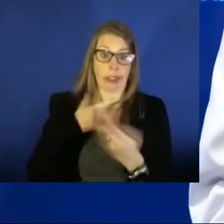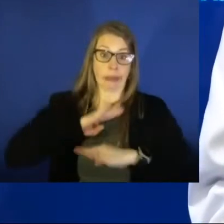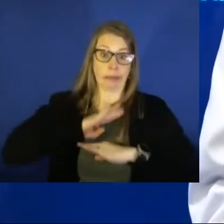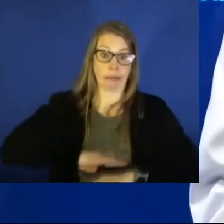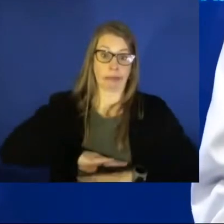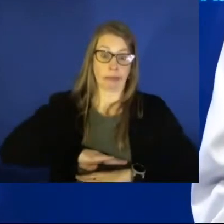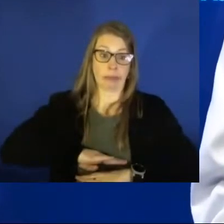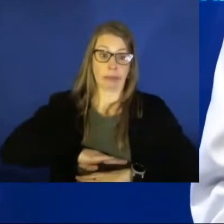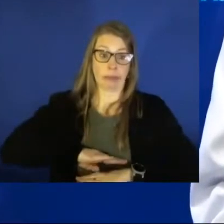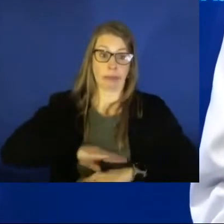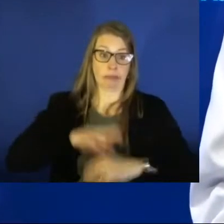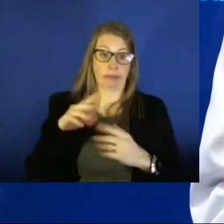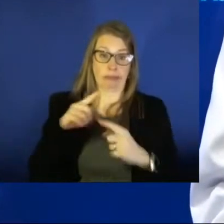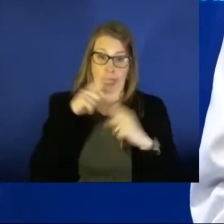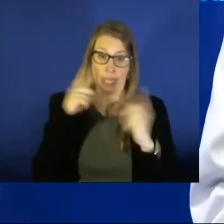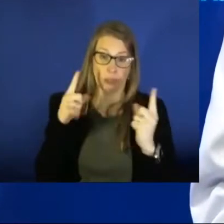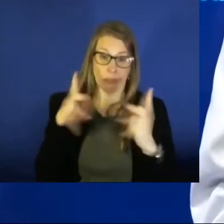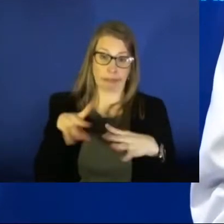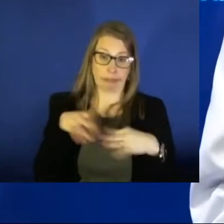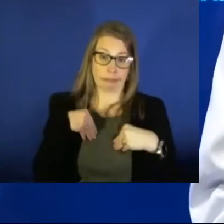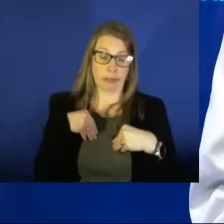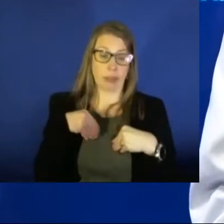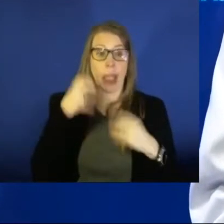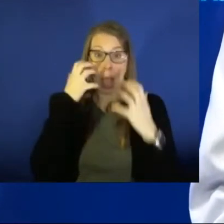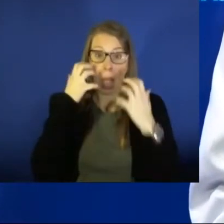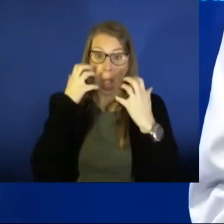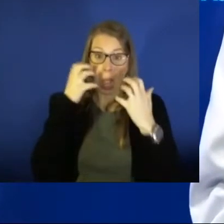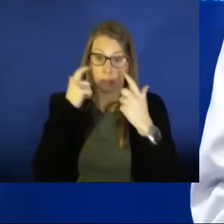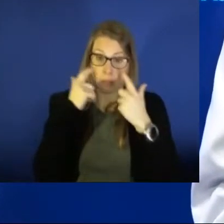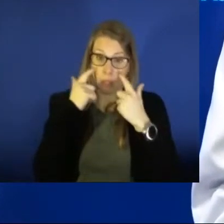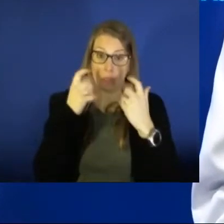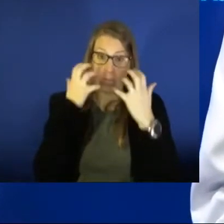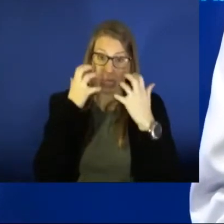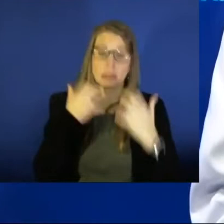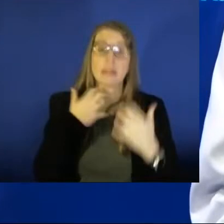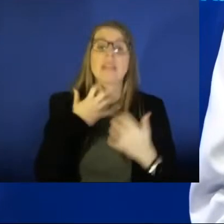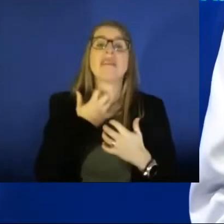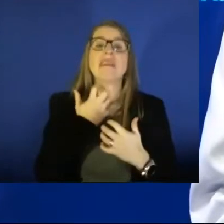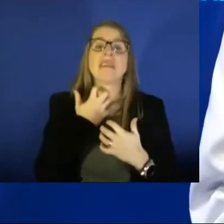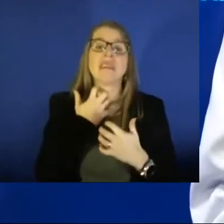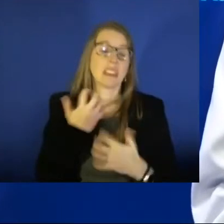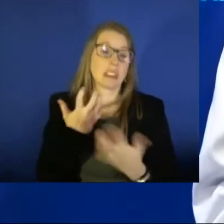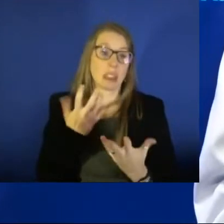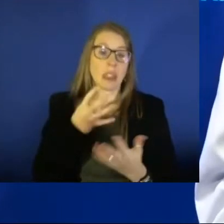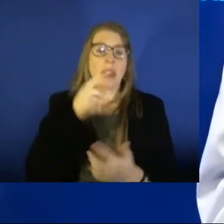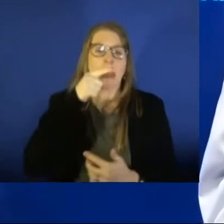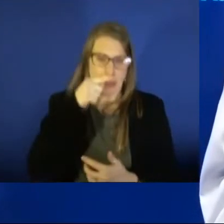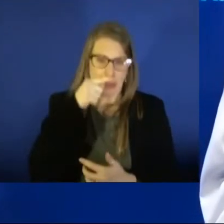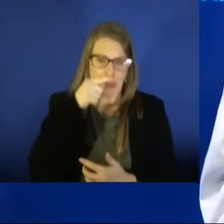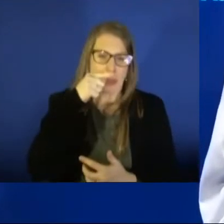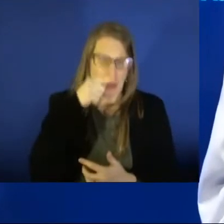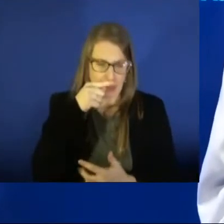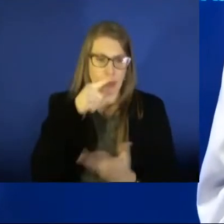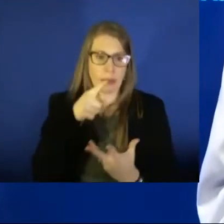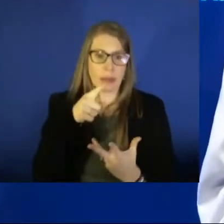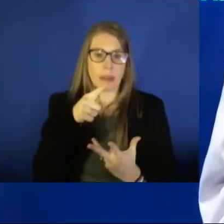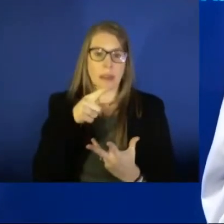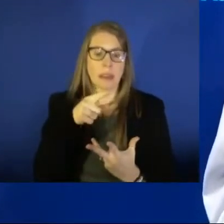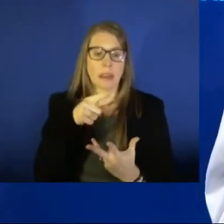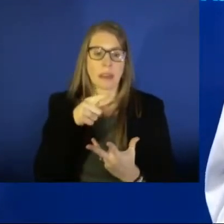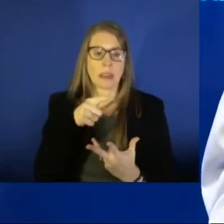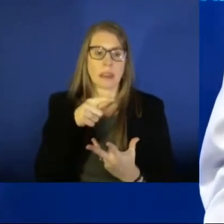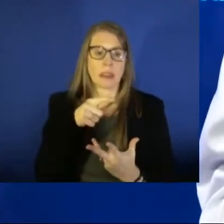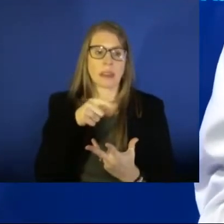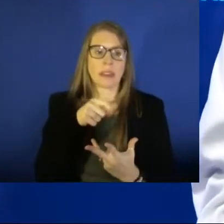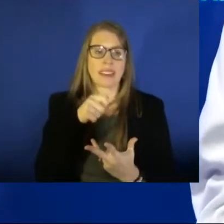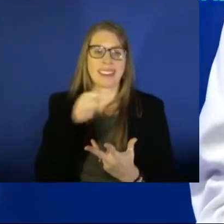I think itchiness of your eyes, itchy throat, lots of sneezing, and not the febrile illness are